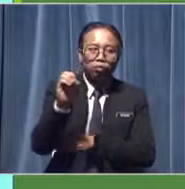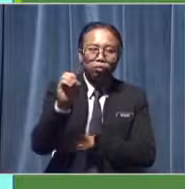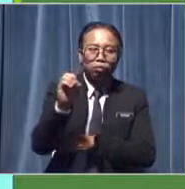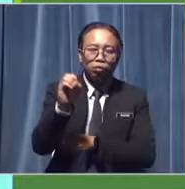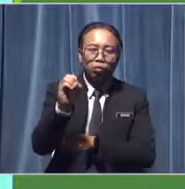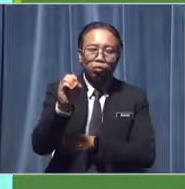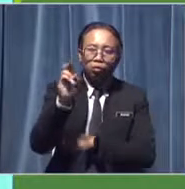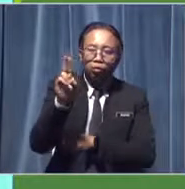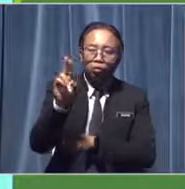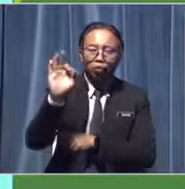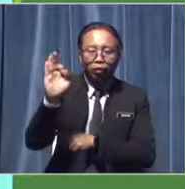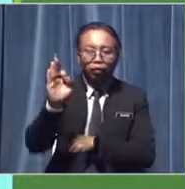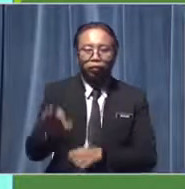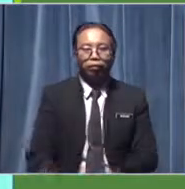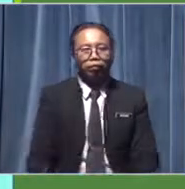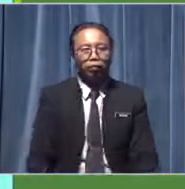8.00 microfarad.